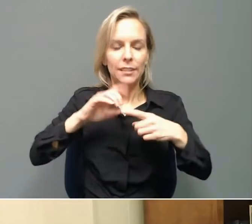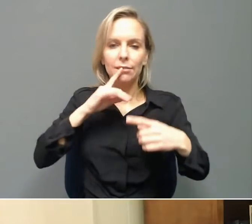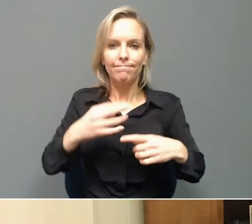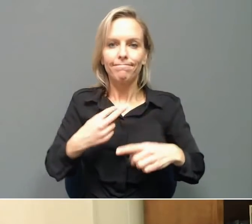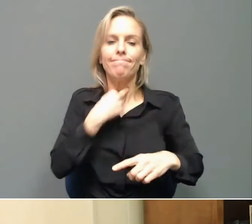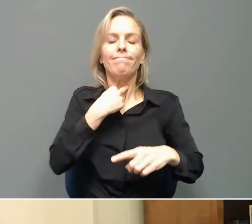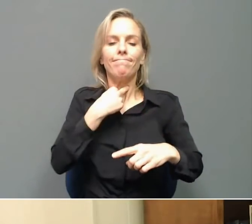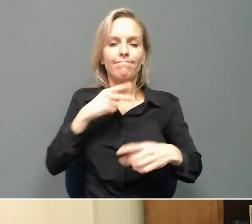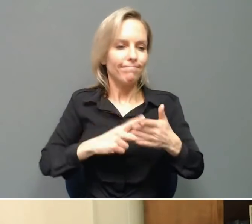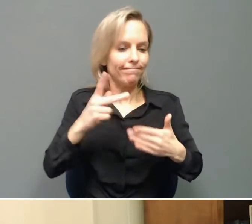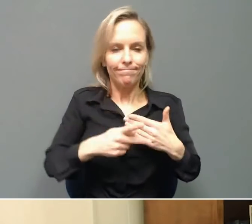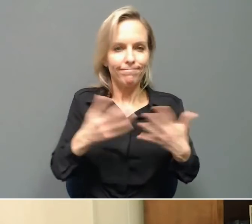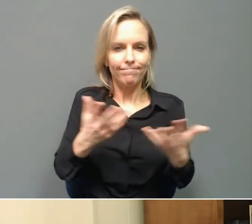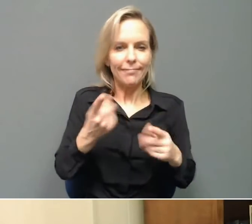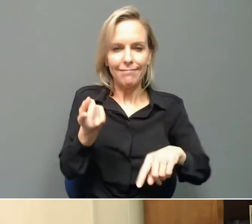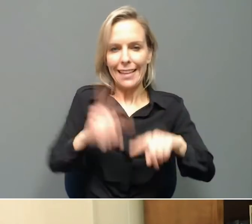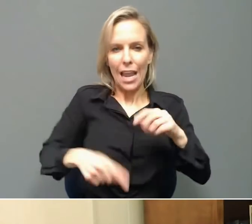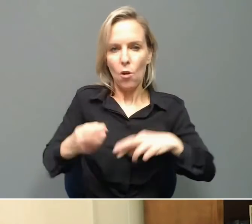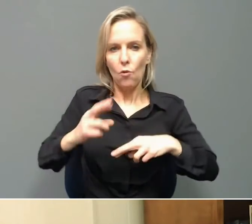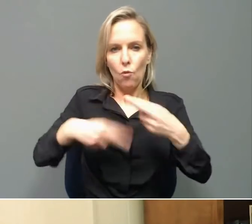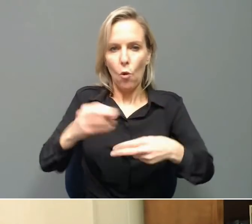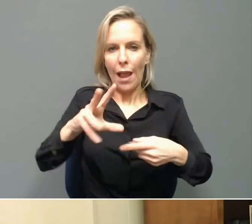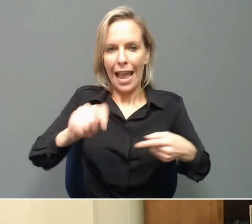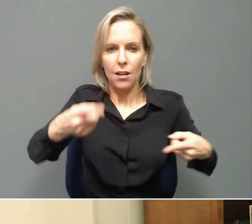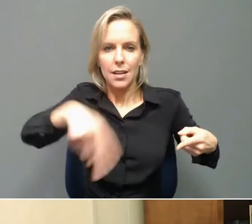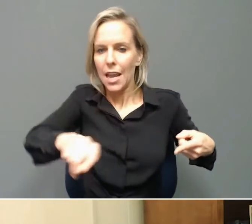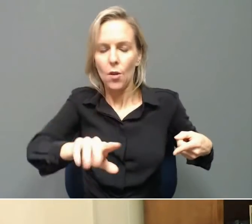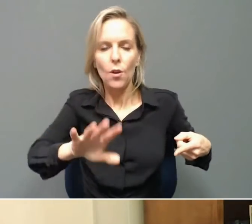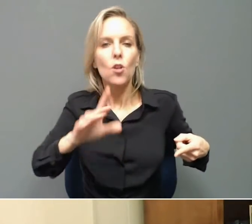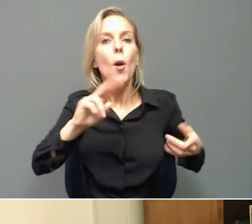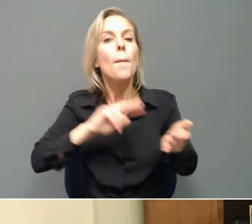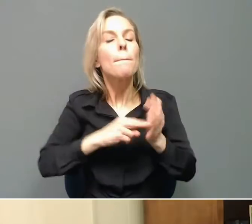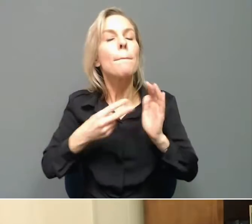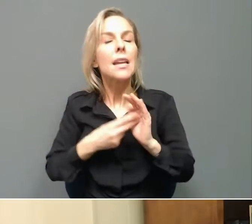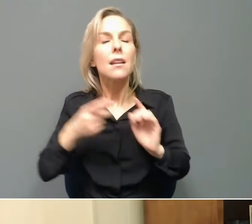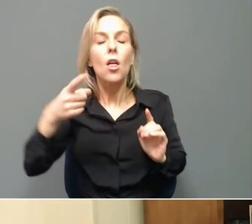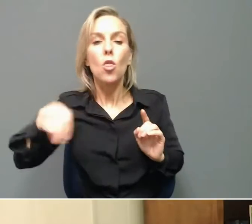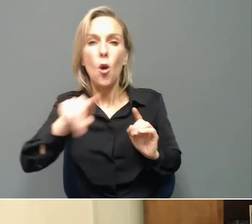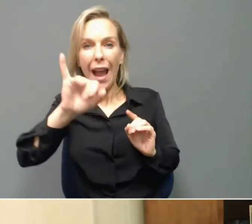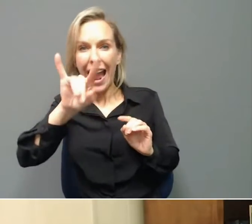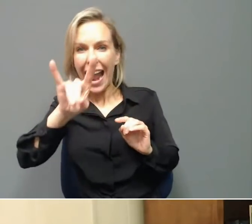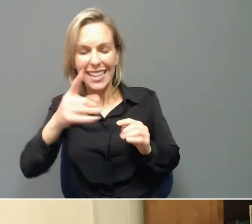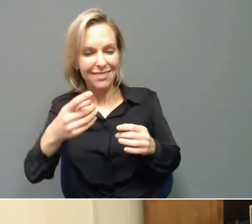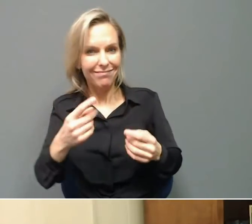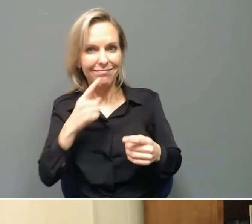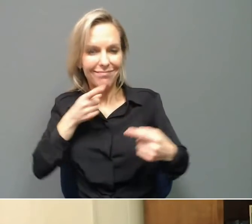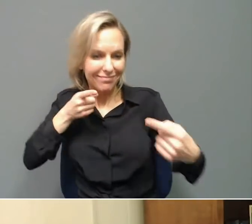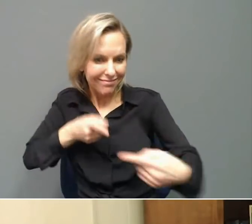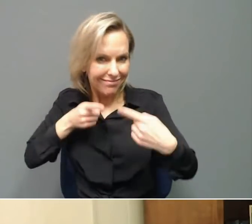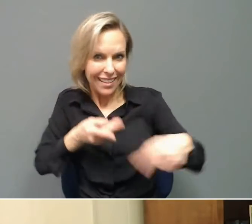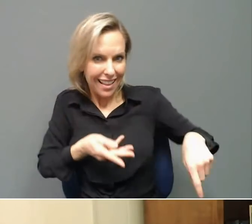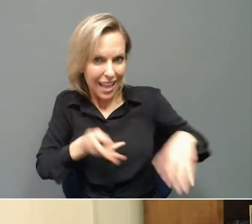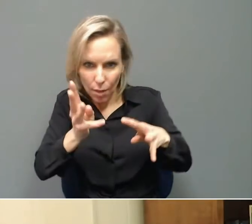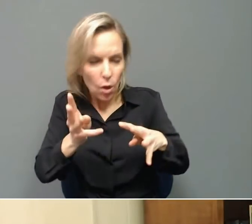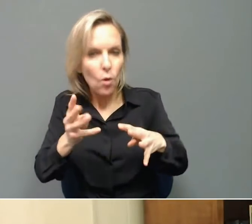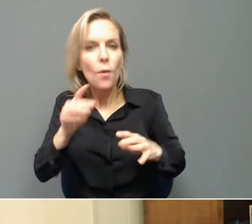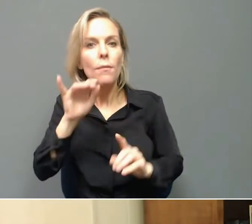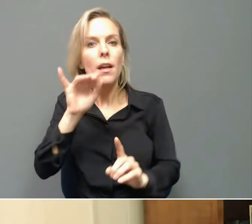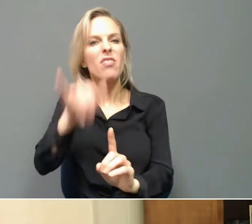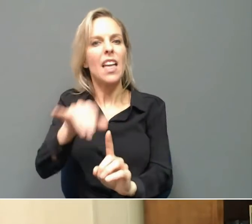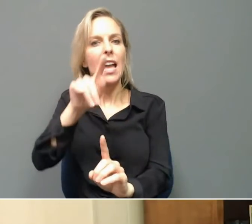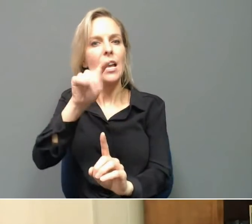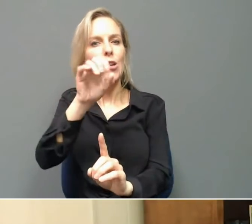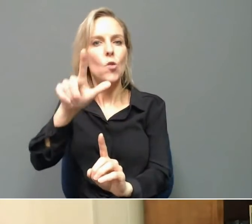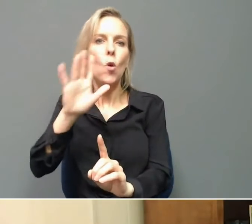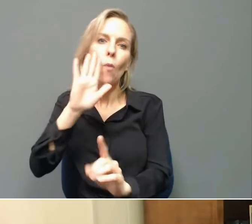week. But for those of you who've been having trouble getting your IDs uploaded, that is a tool that will help you greatly. There